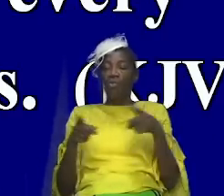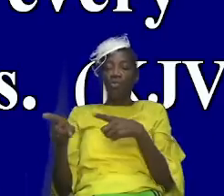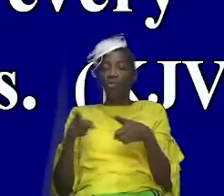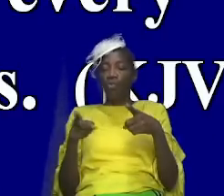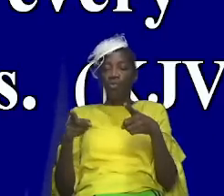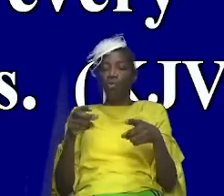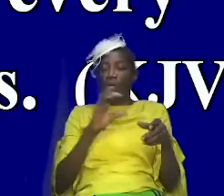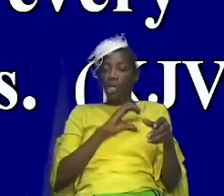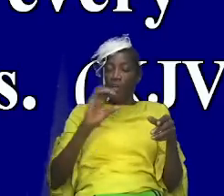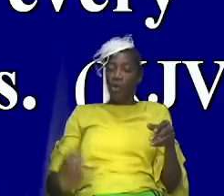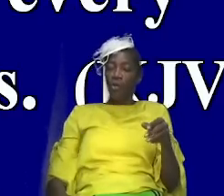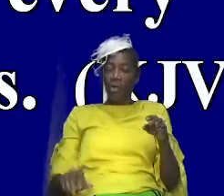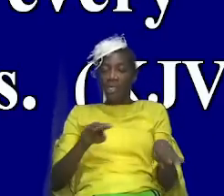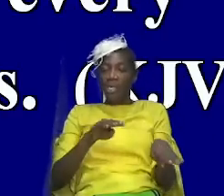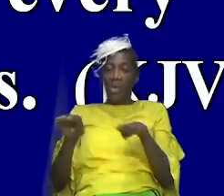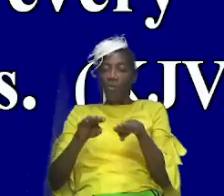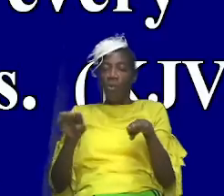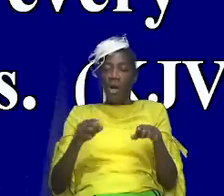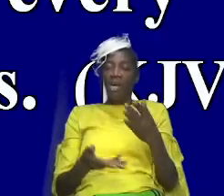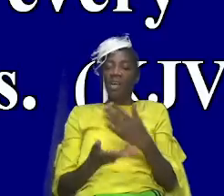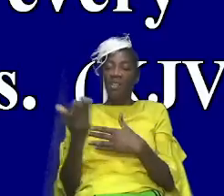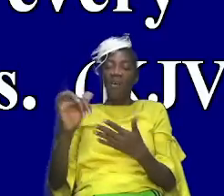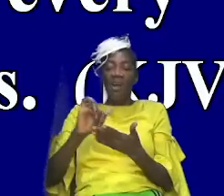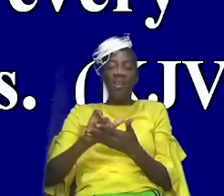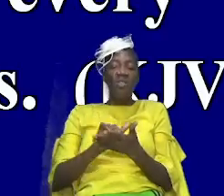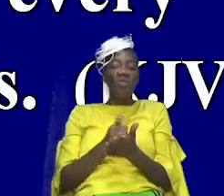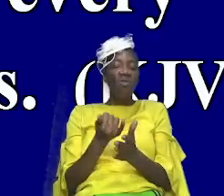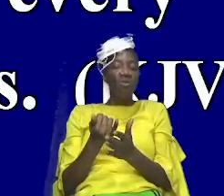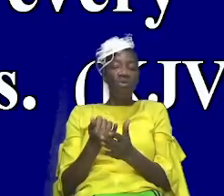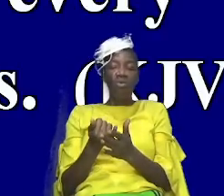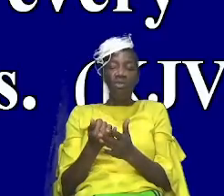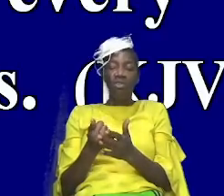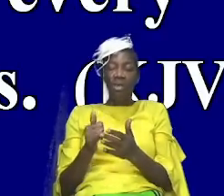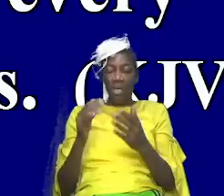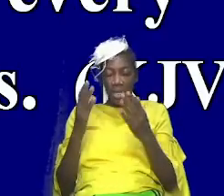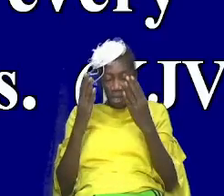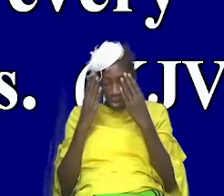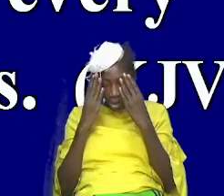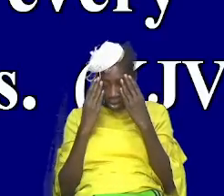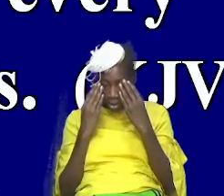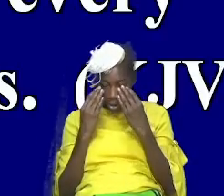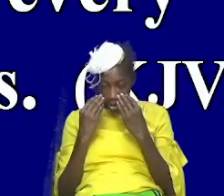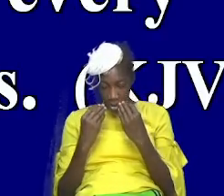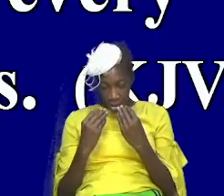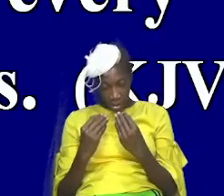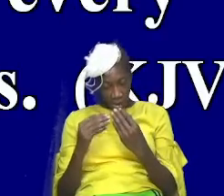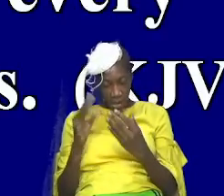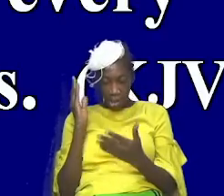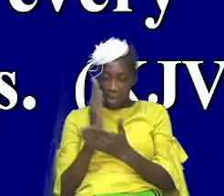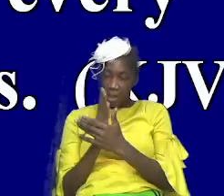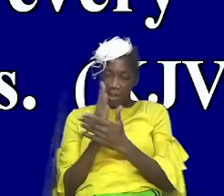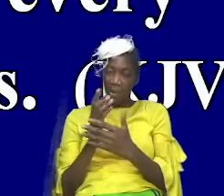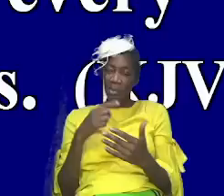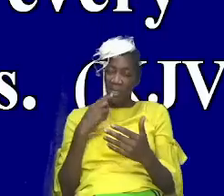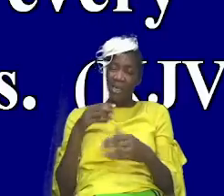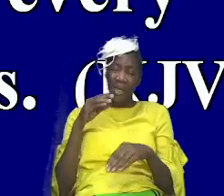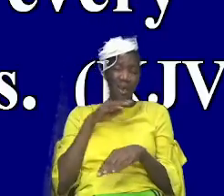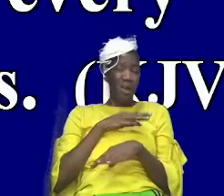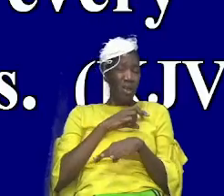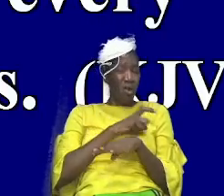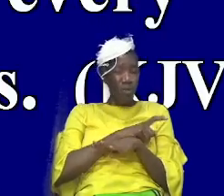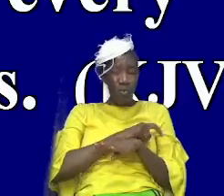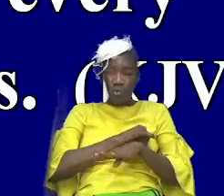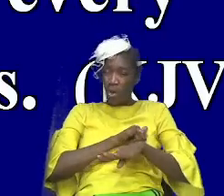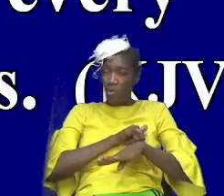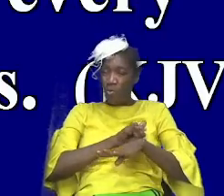our Christian walk today, there are those that would be there to discourage you and to stop you and to say, look here, you're wasting your time, and to